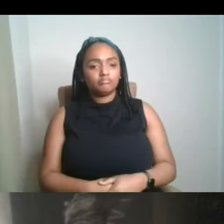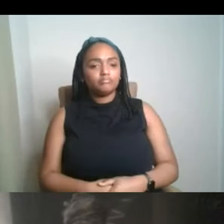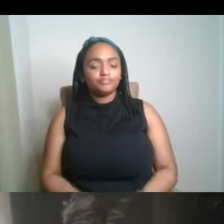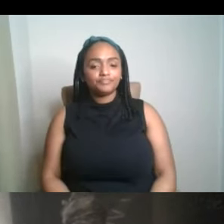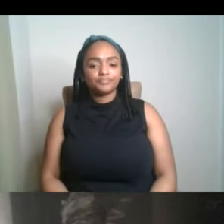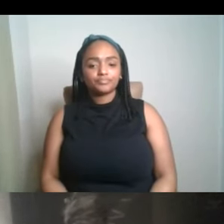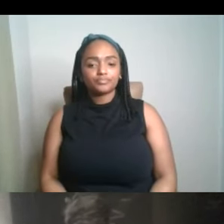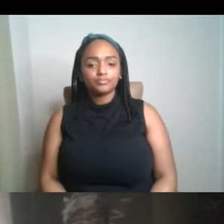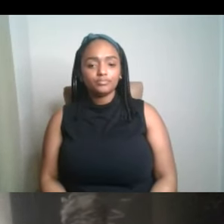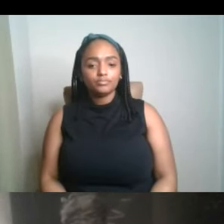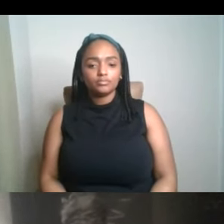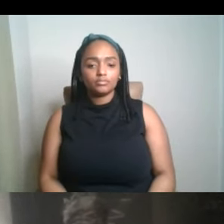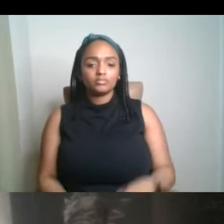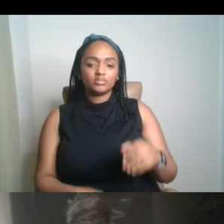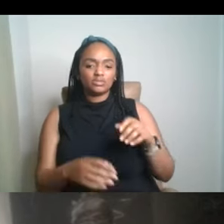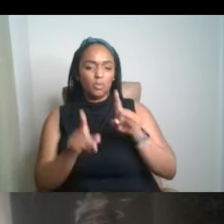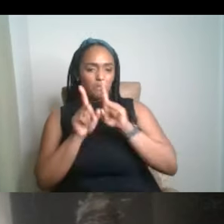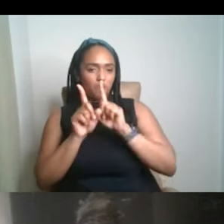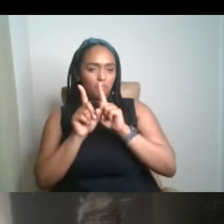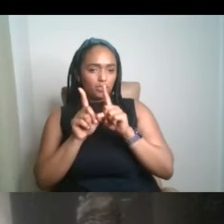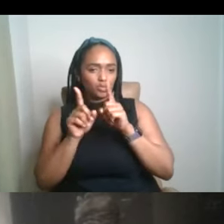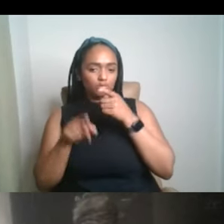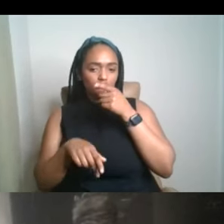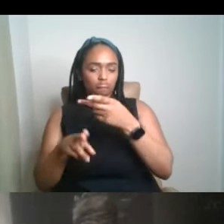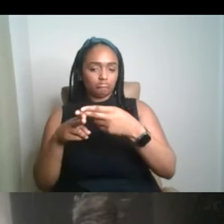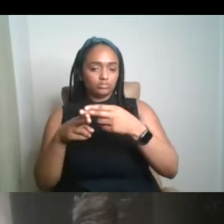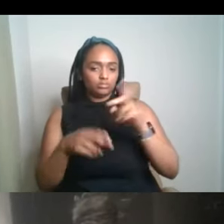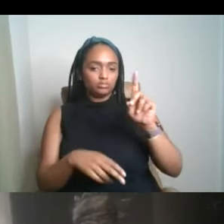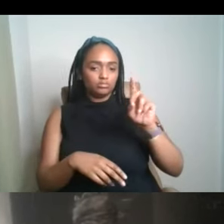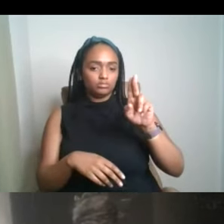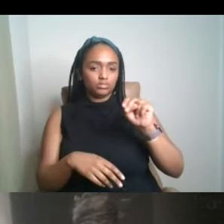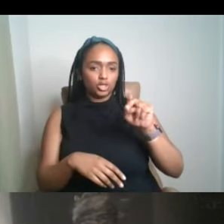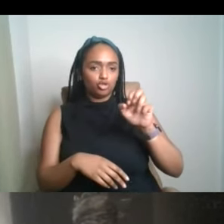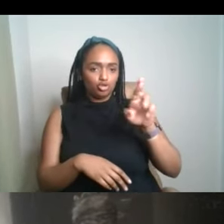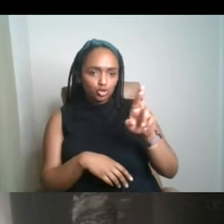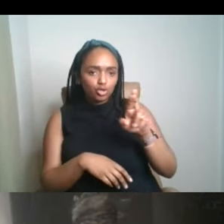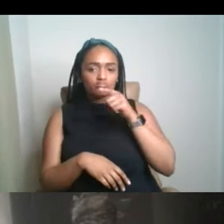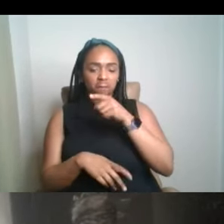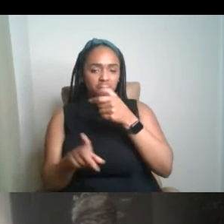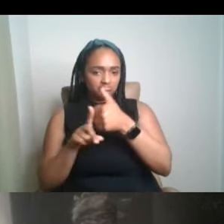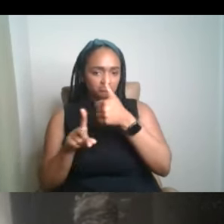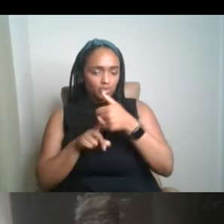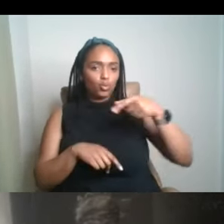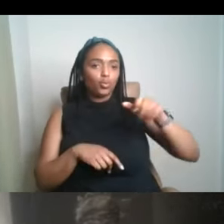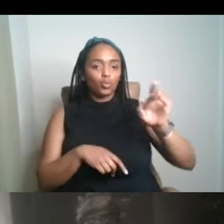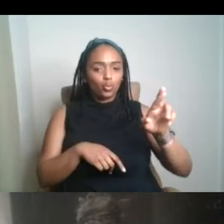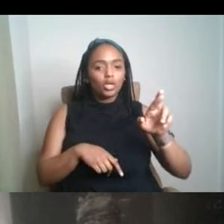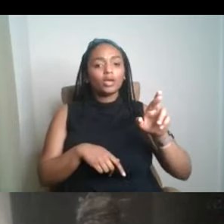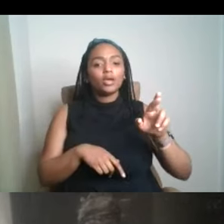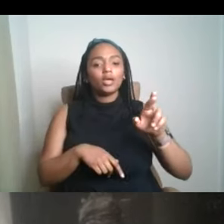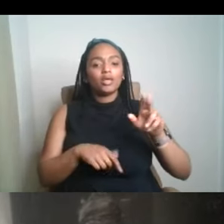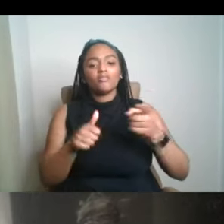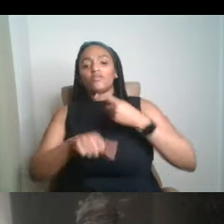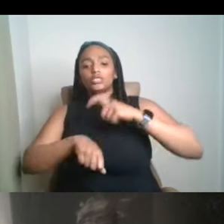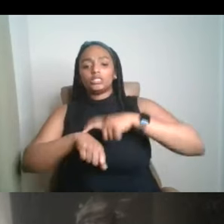a mentor named Dunder, who is queer. And the first time I heard the word non-binary,